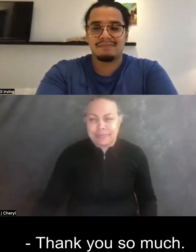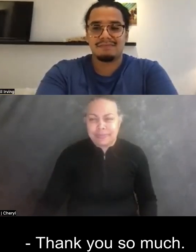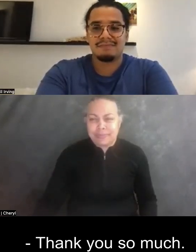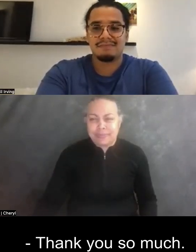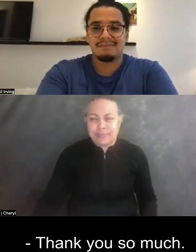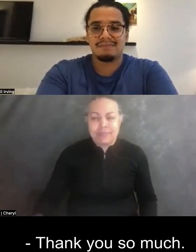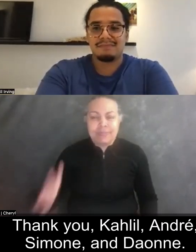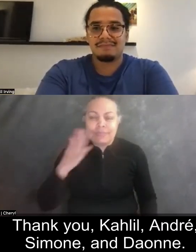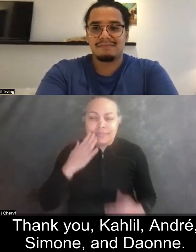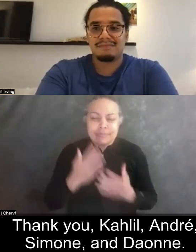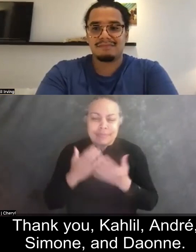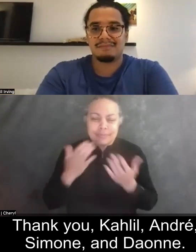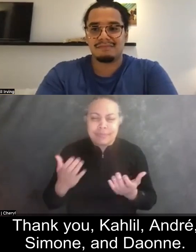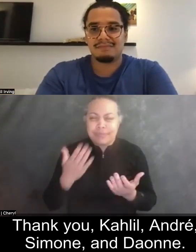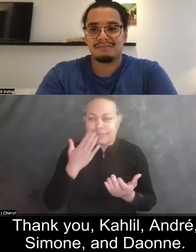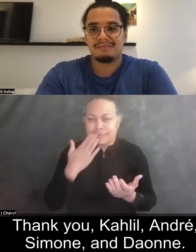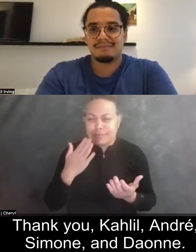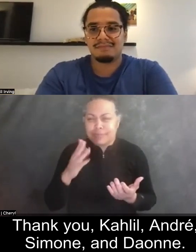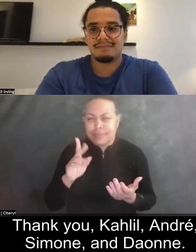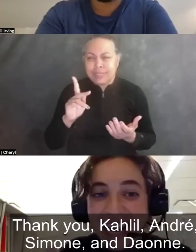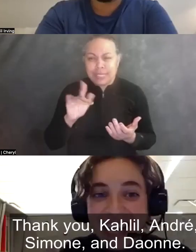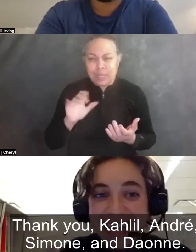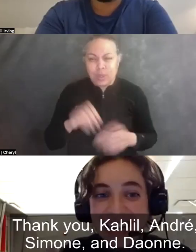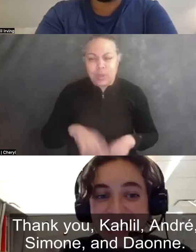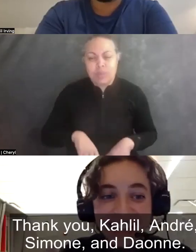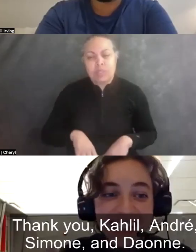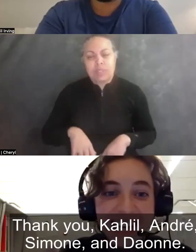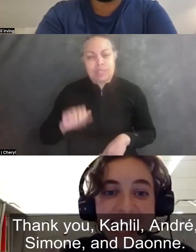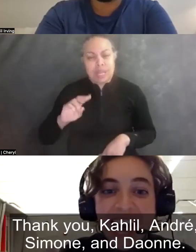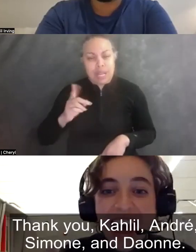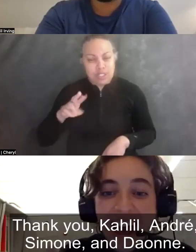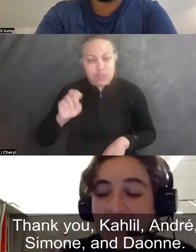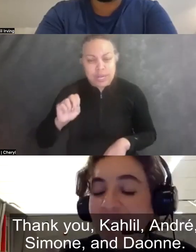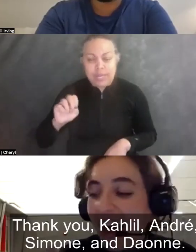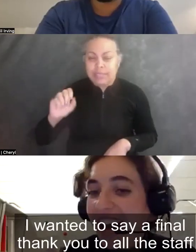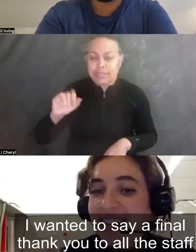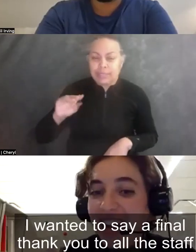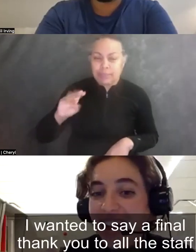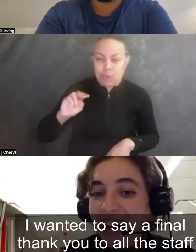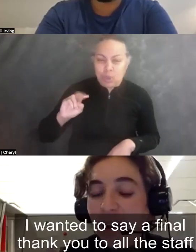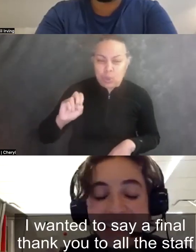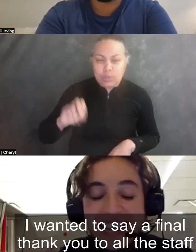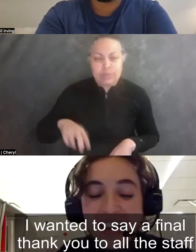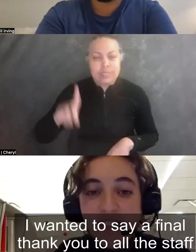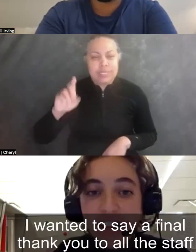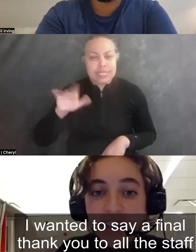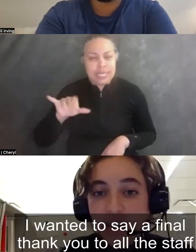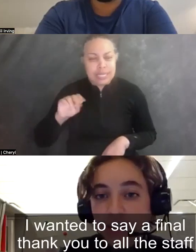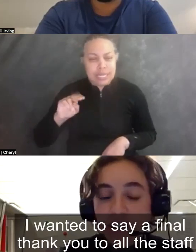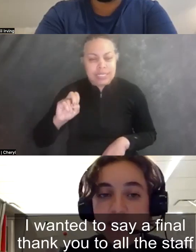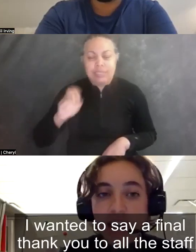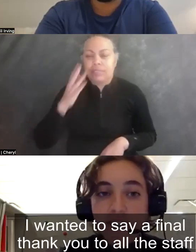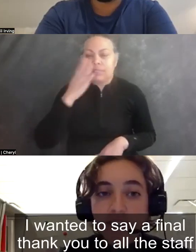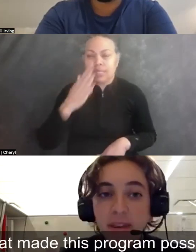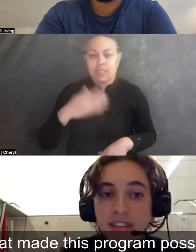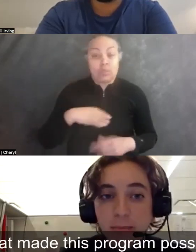Thank you so much. Thank you, Kahlil, André, Simone, and Dayan. I wanted to say a final thank you to